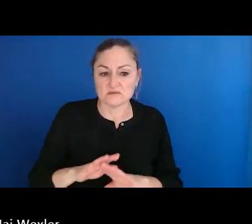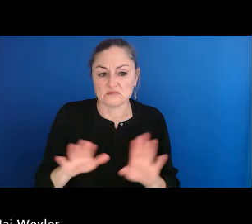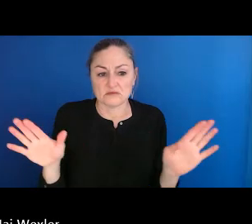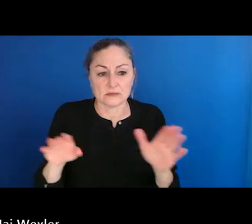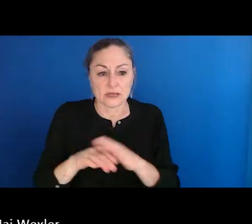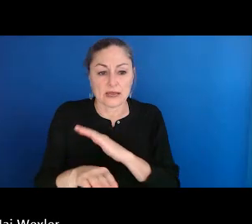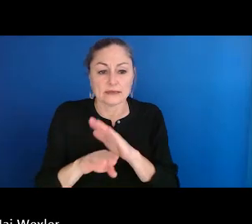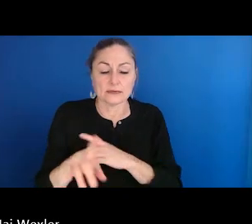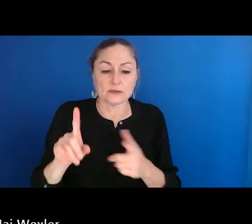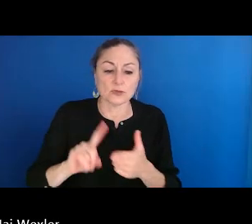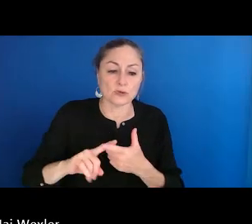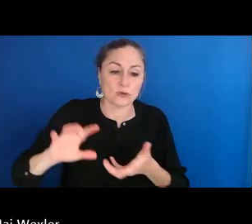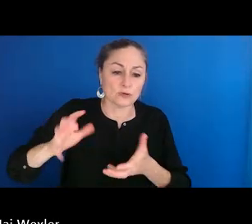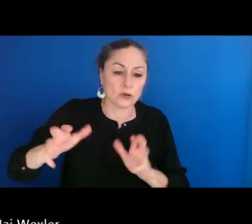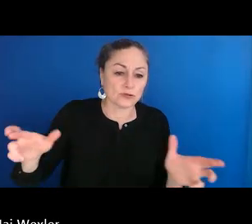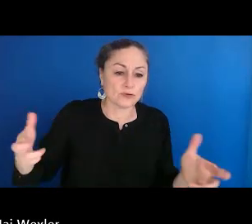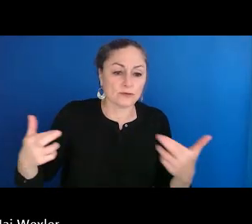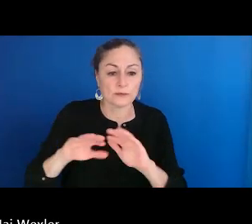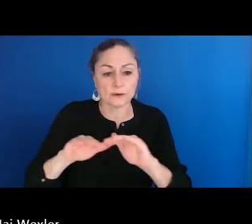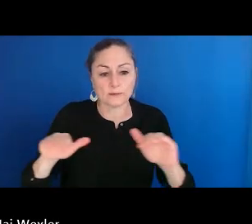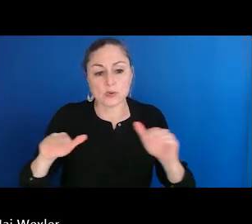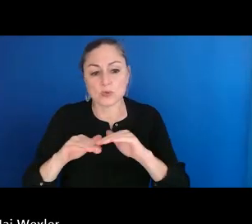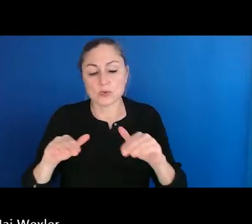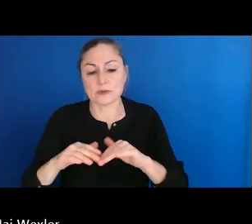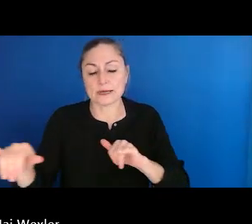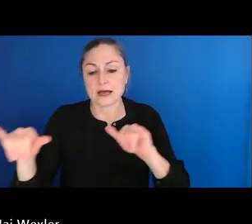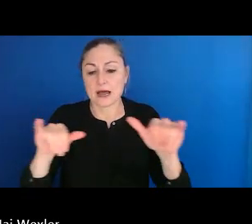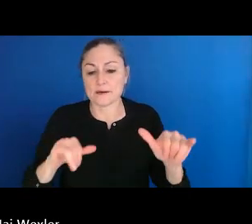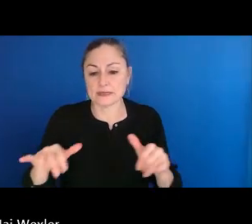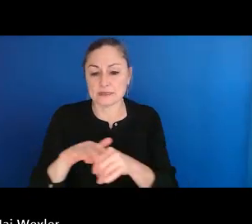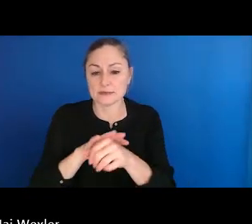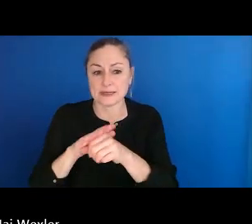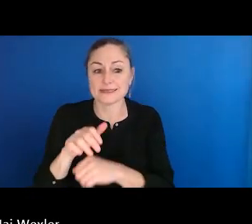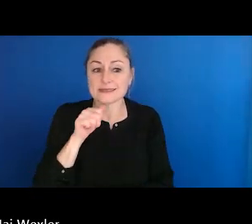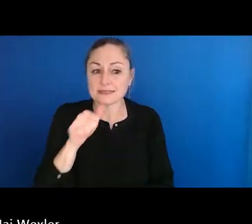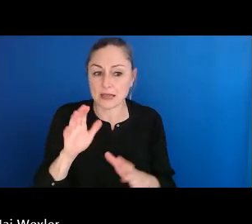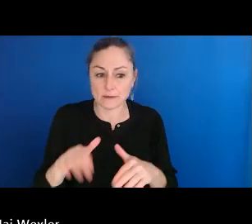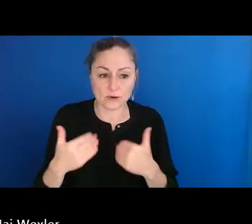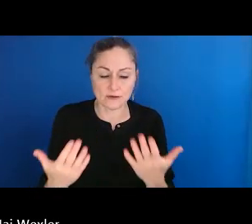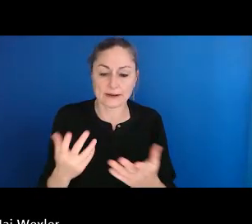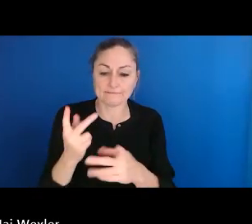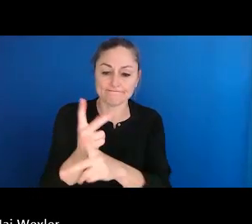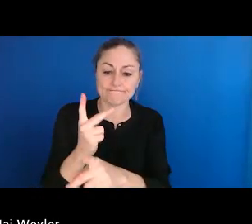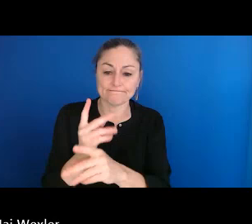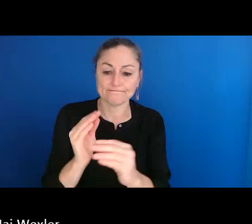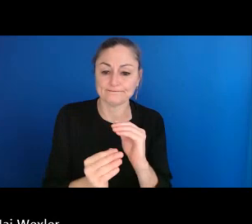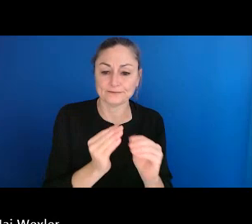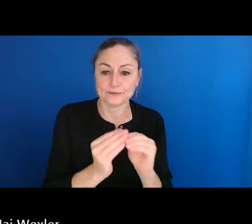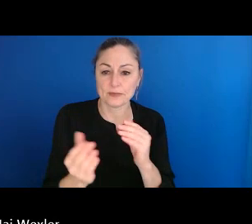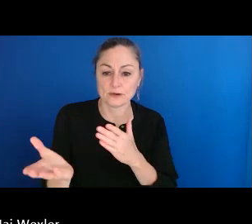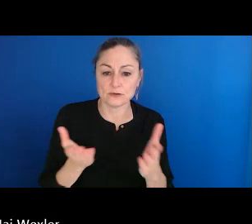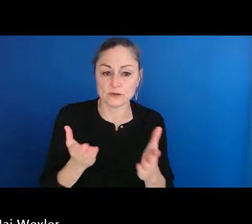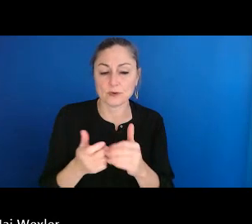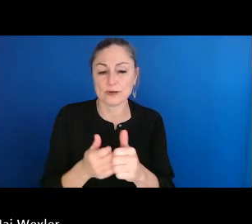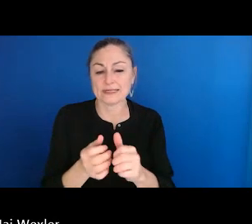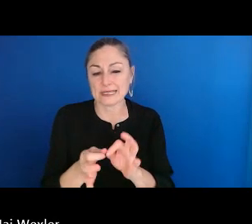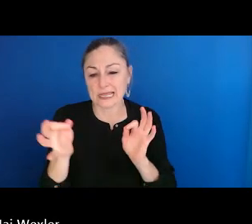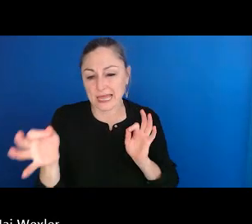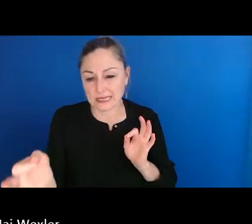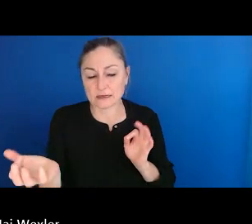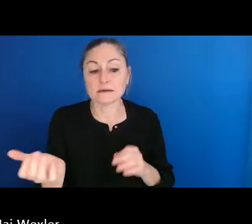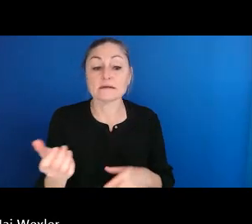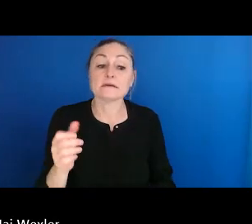the laundry room, the common spaces, not providing maintenance services or delaying providing maintenance services,